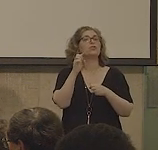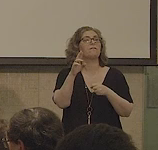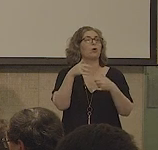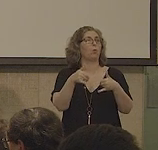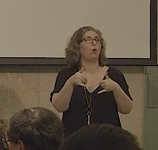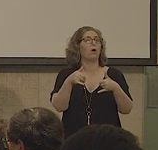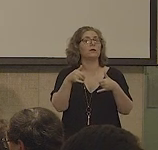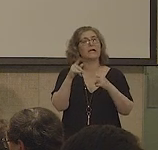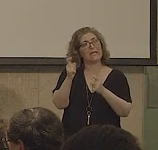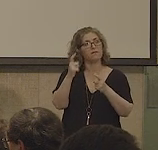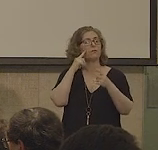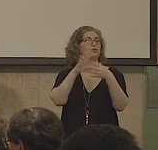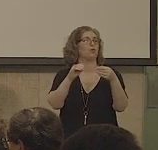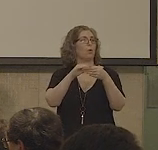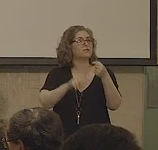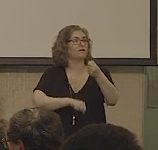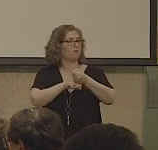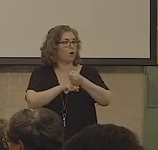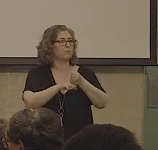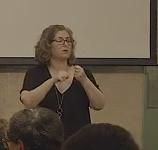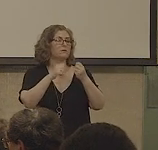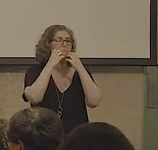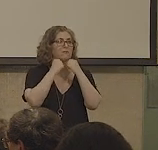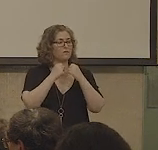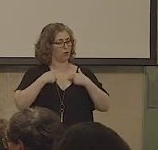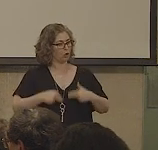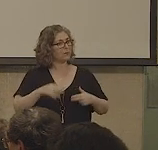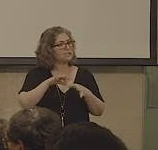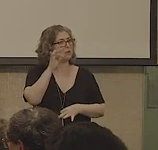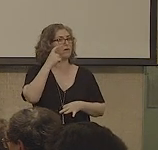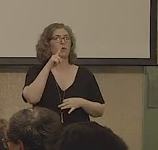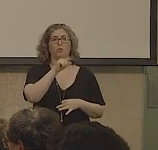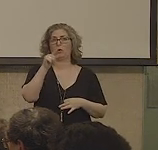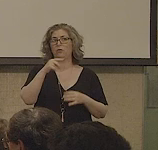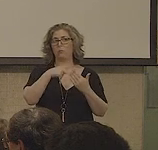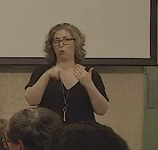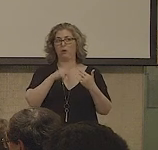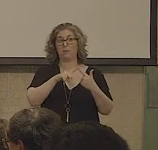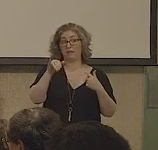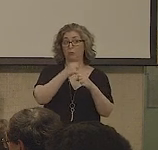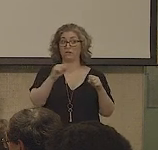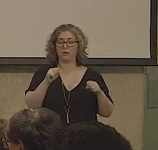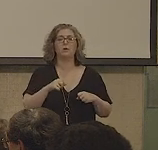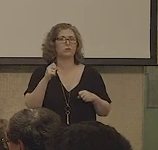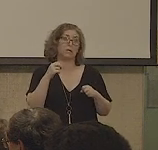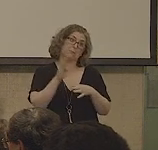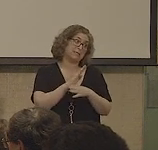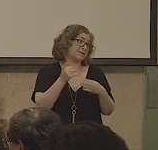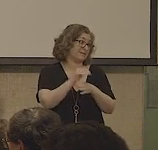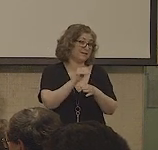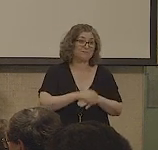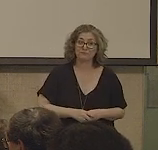Award given to stories that affirm the highest value of the human spirit for a 2020 program about that rescue. So he's busy this